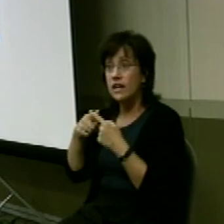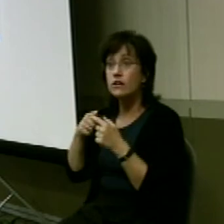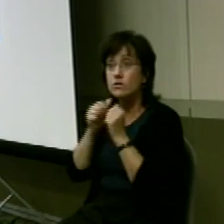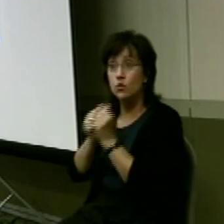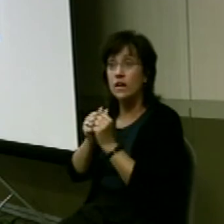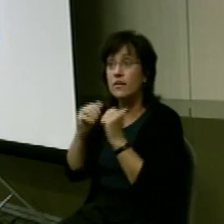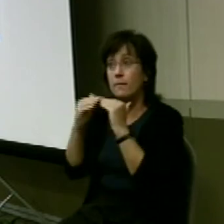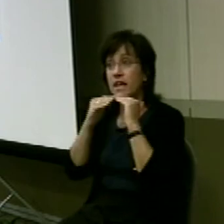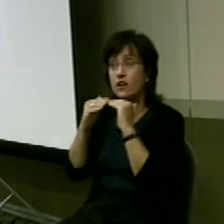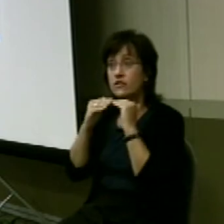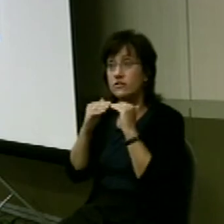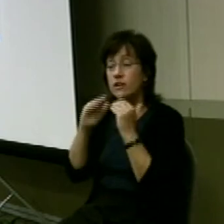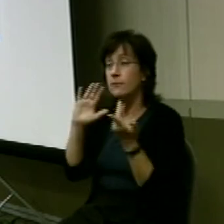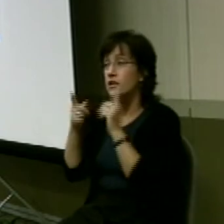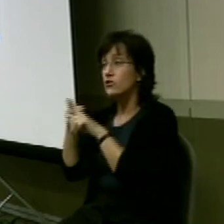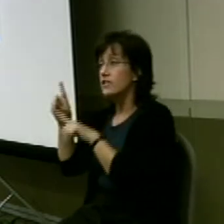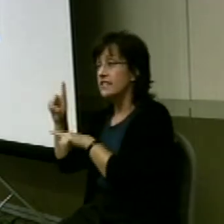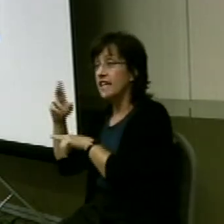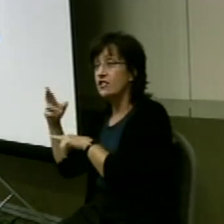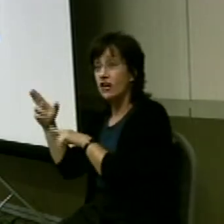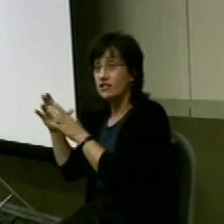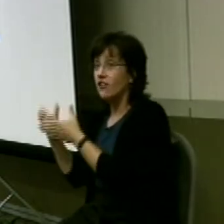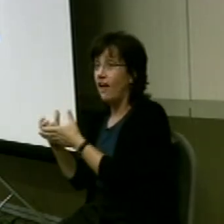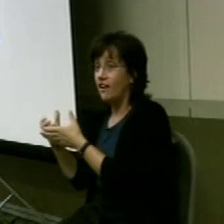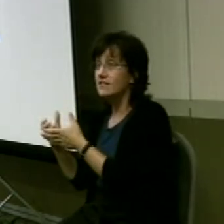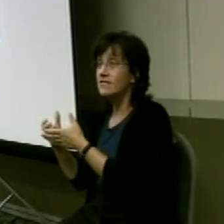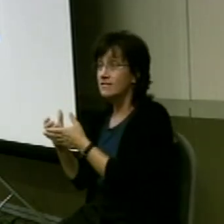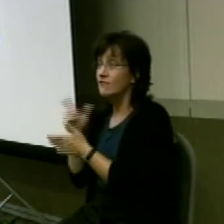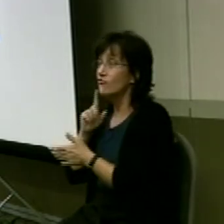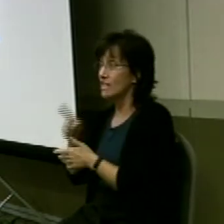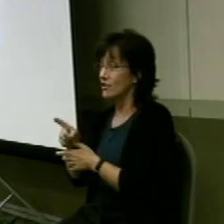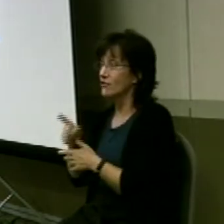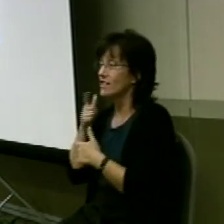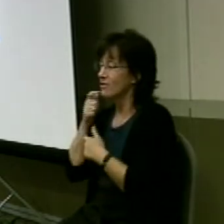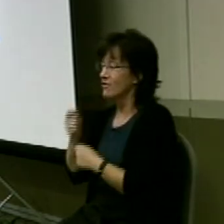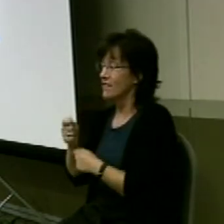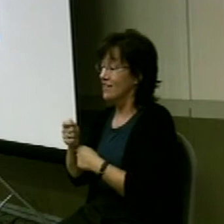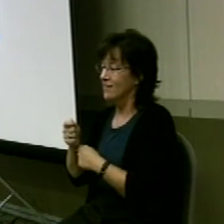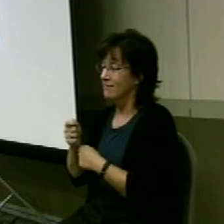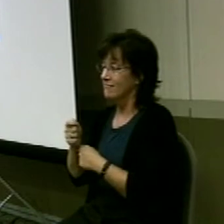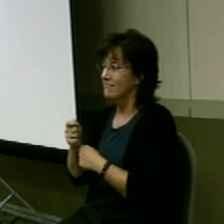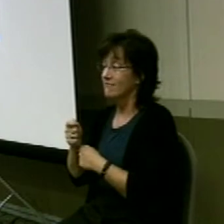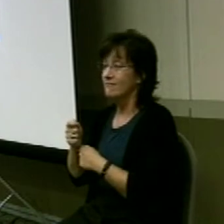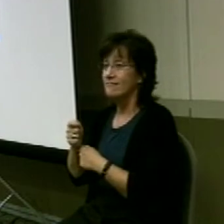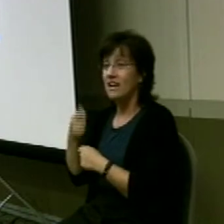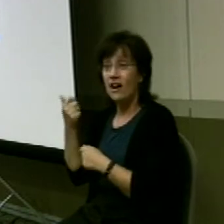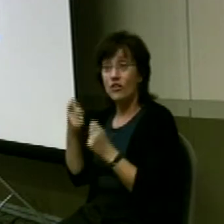behaved better when he was in with peers than he did in the DHH class, so it was pretty interesting.